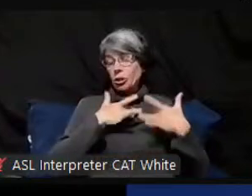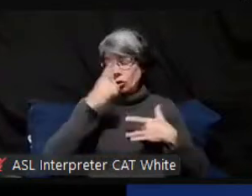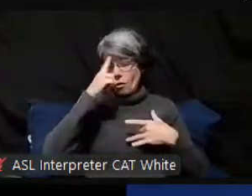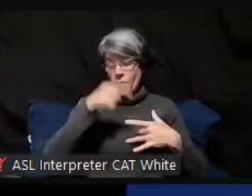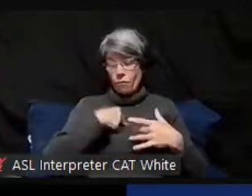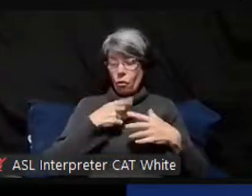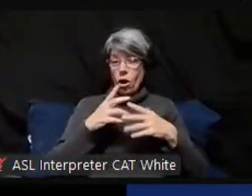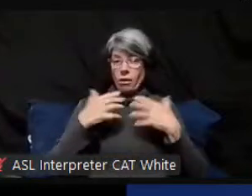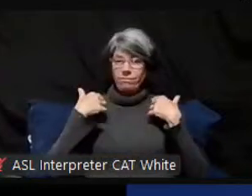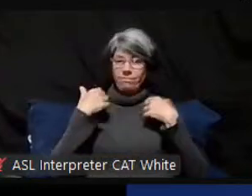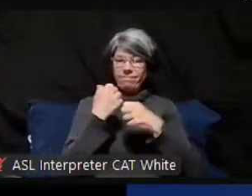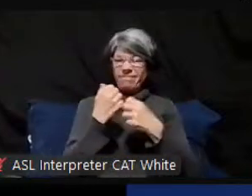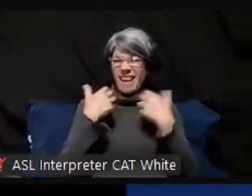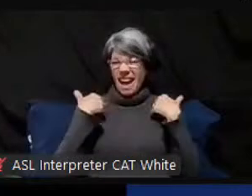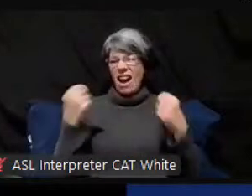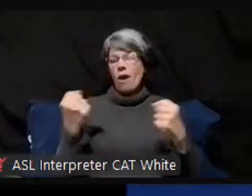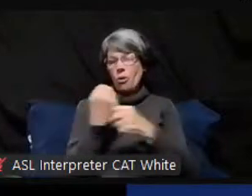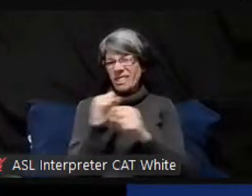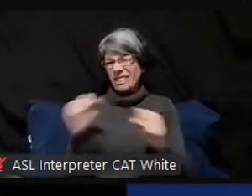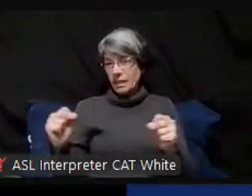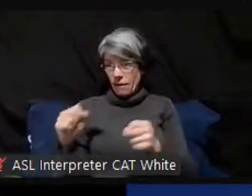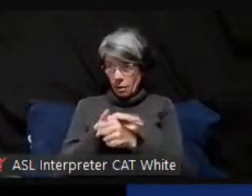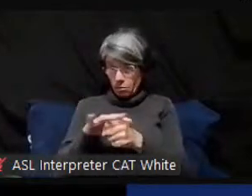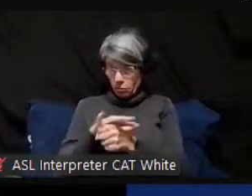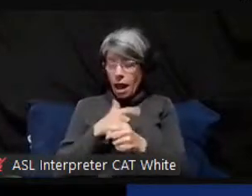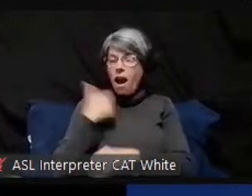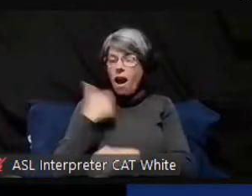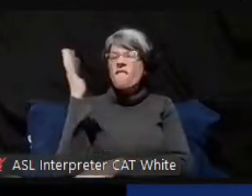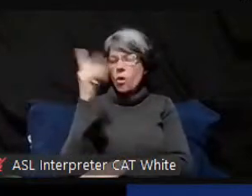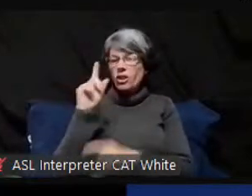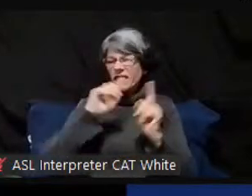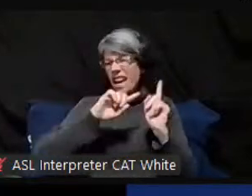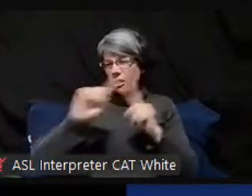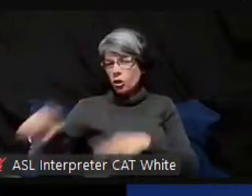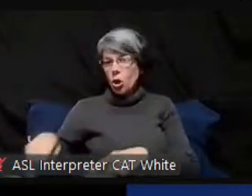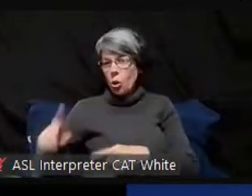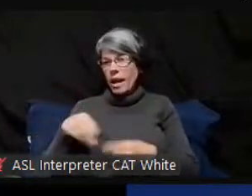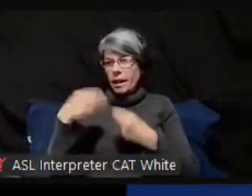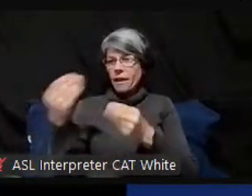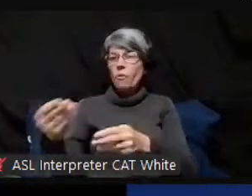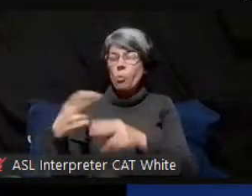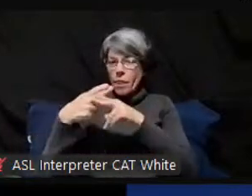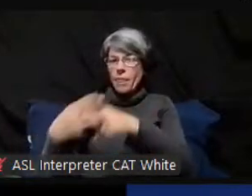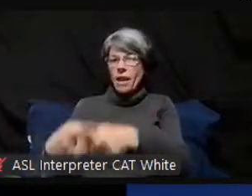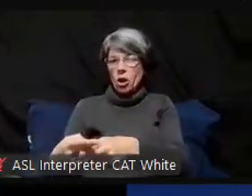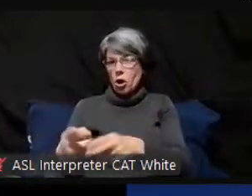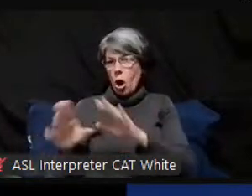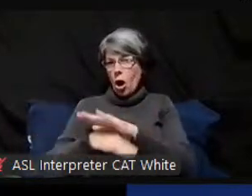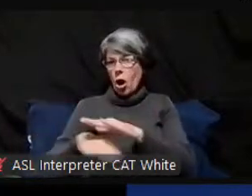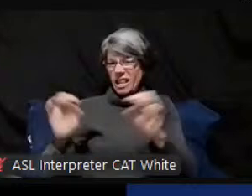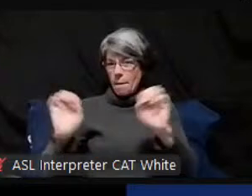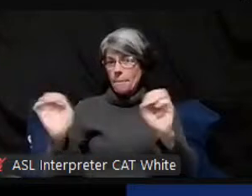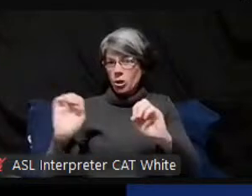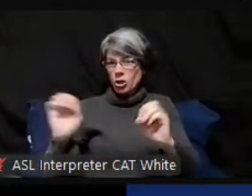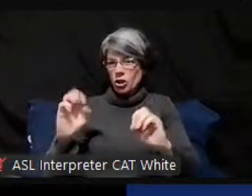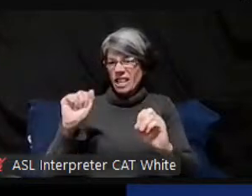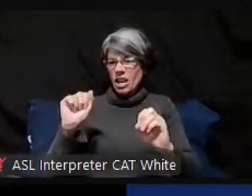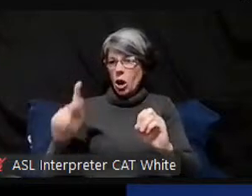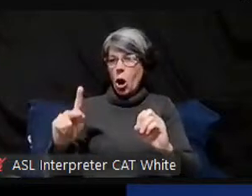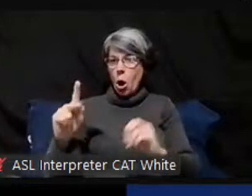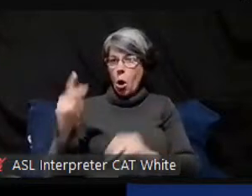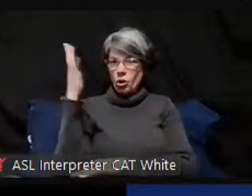health or safety standpoint, forestry can come out and issue what is called basically an emergency oak tree